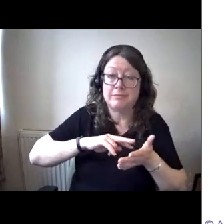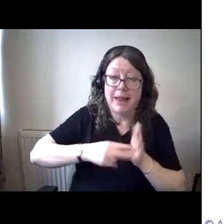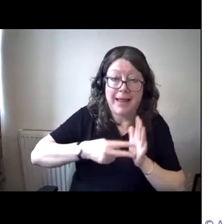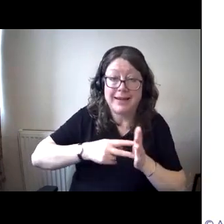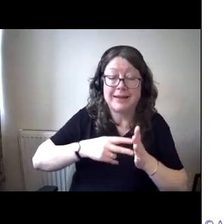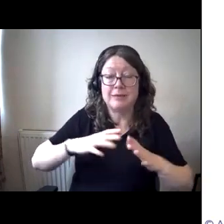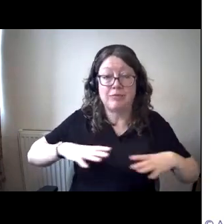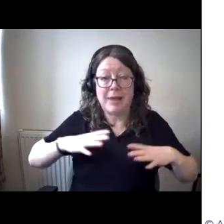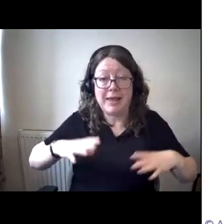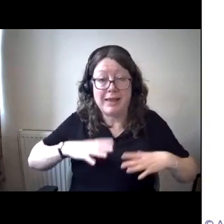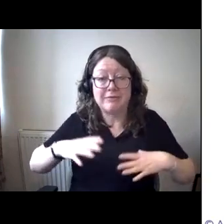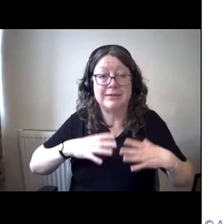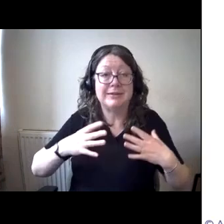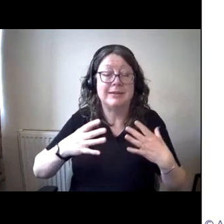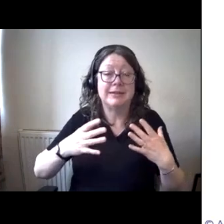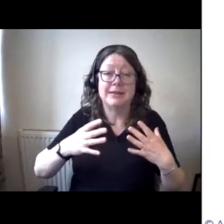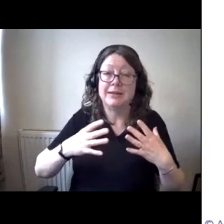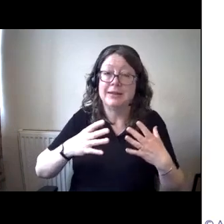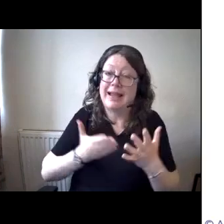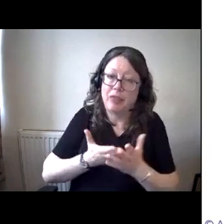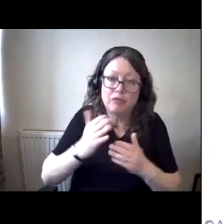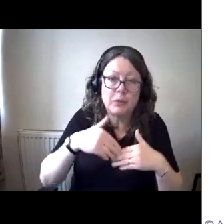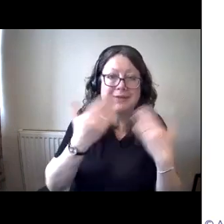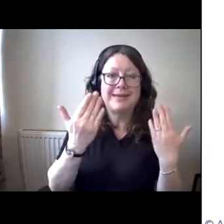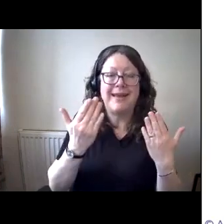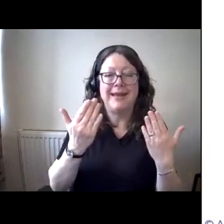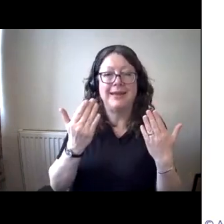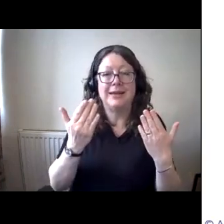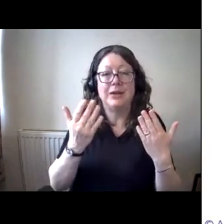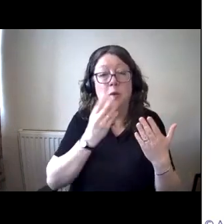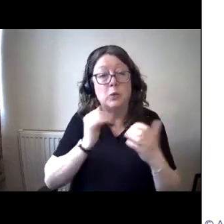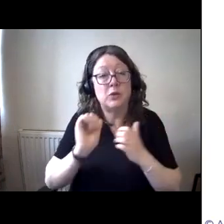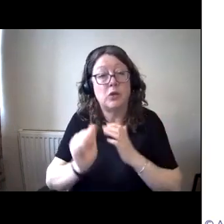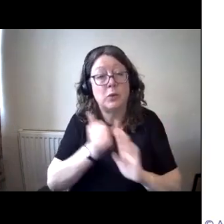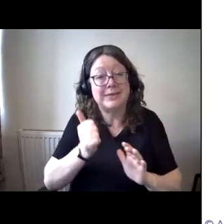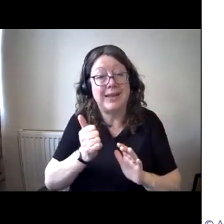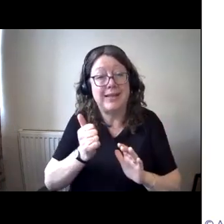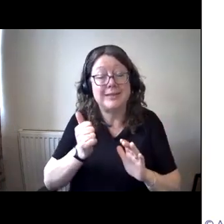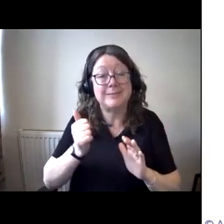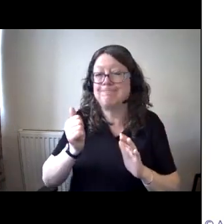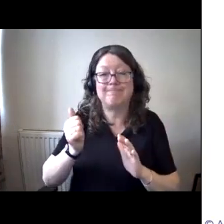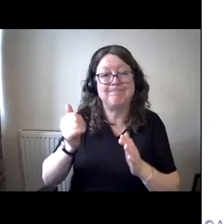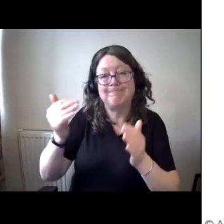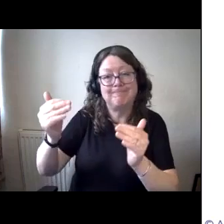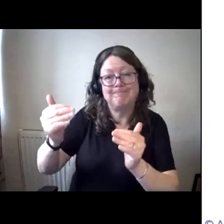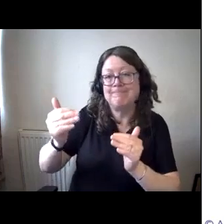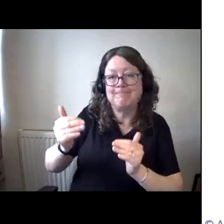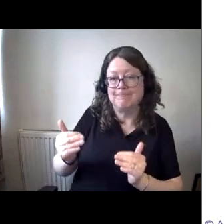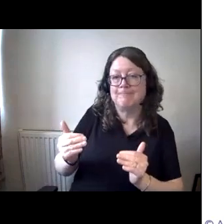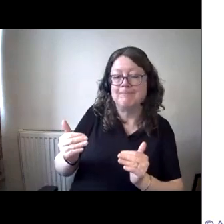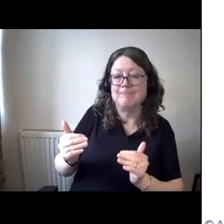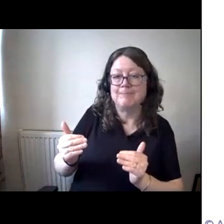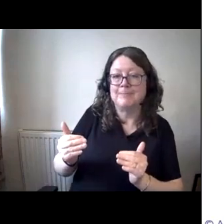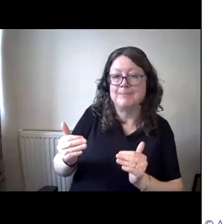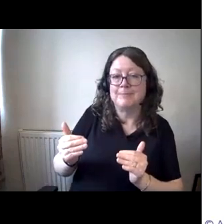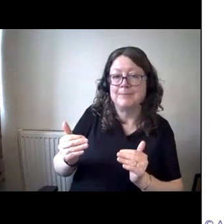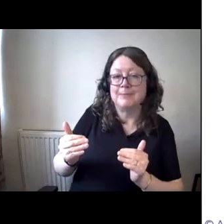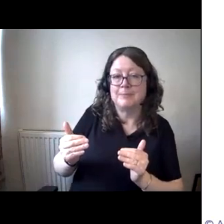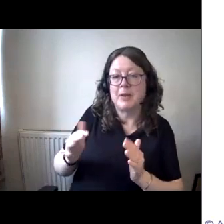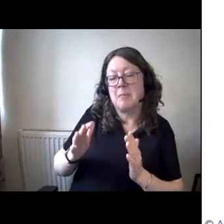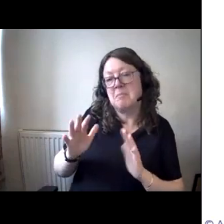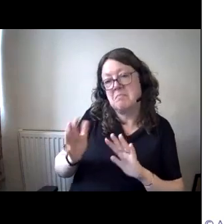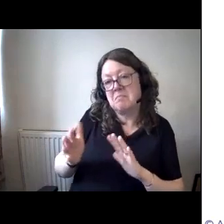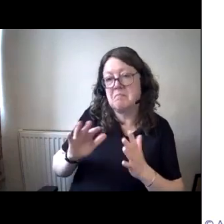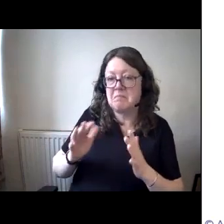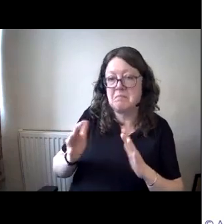prepare and get through the day and utilise those skills, actually they were far more, you know, they were operating more